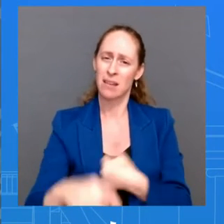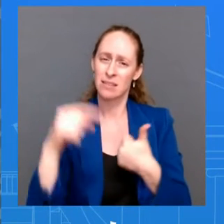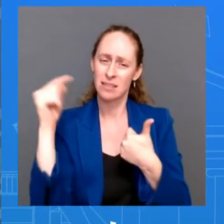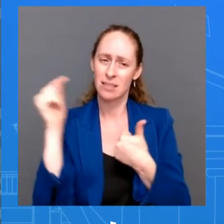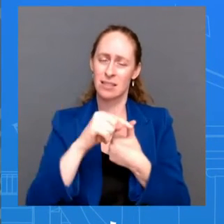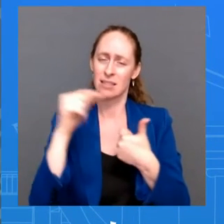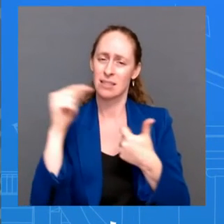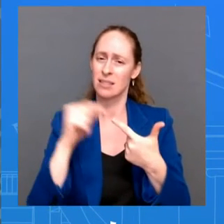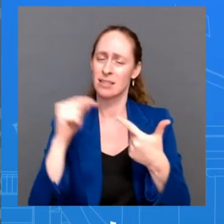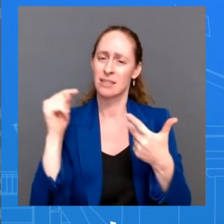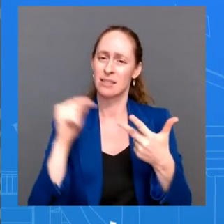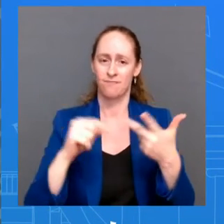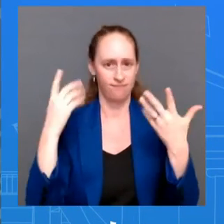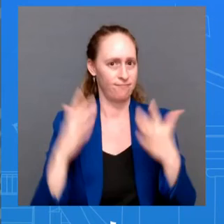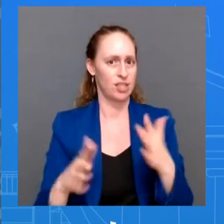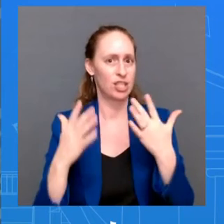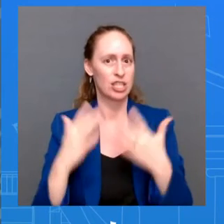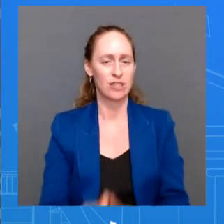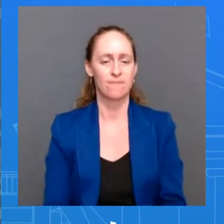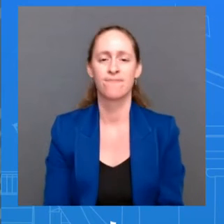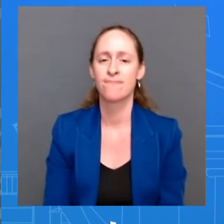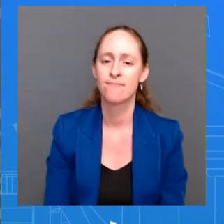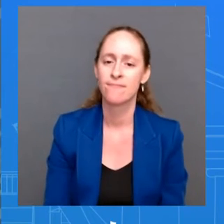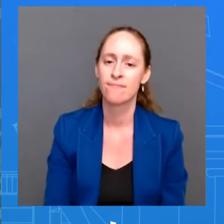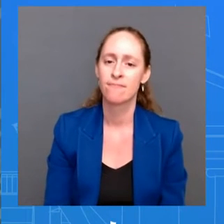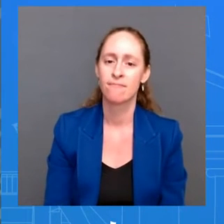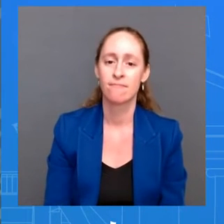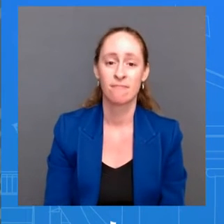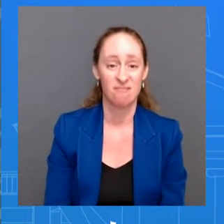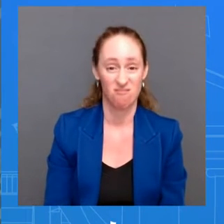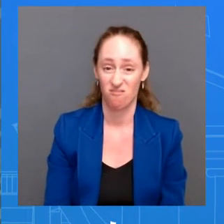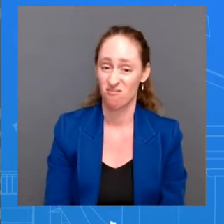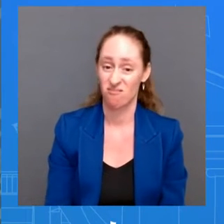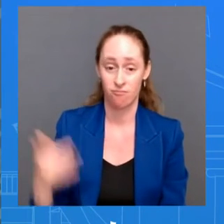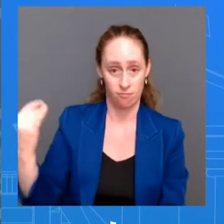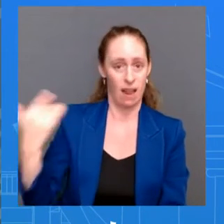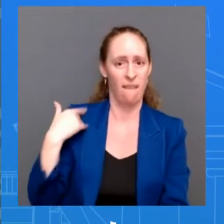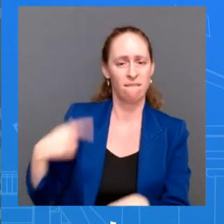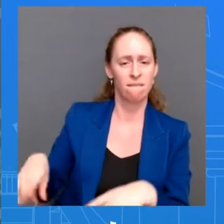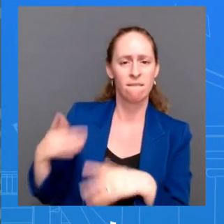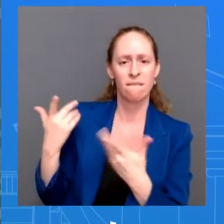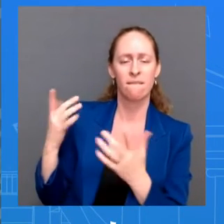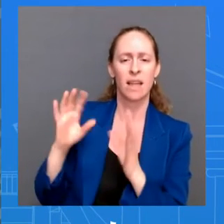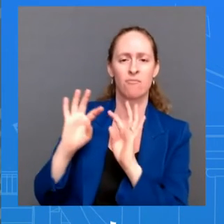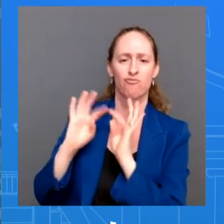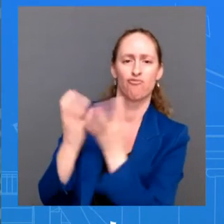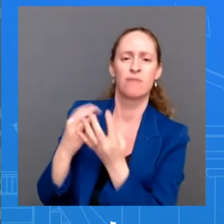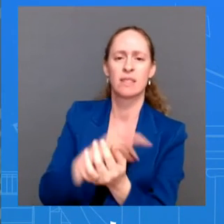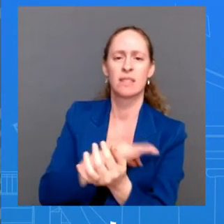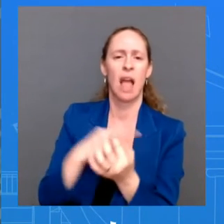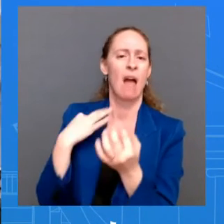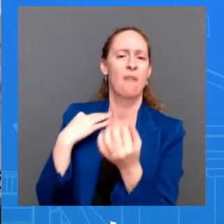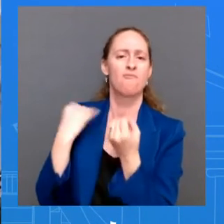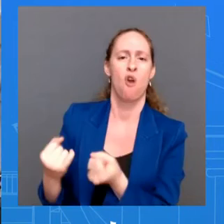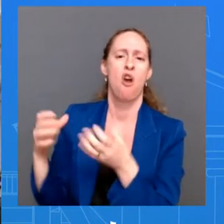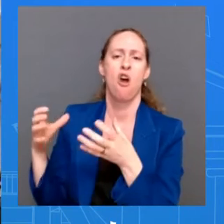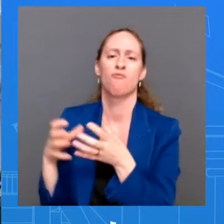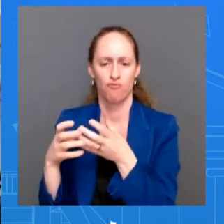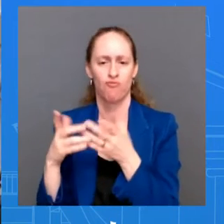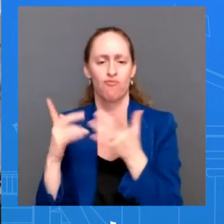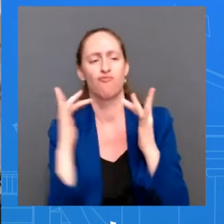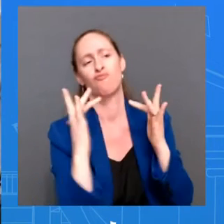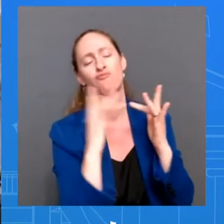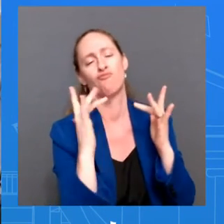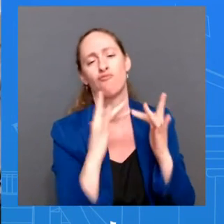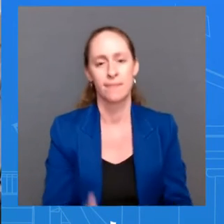He has staff here in the White House that's continuing also to have those conversations. And I ask in part, and I know you're not going to get specific about phone